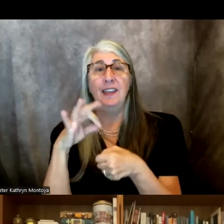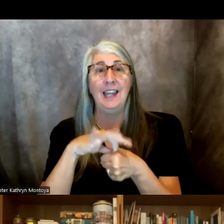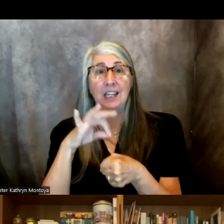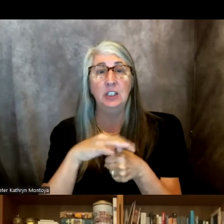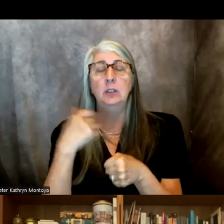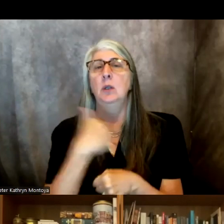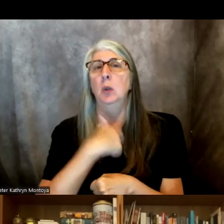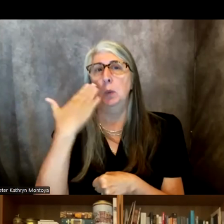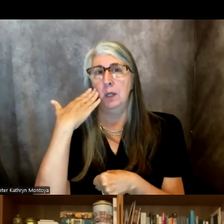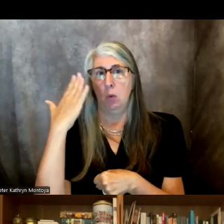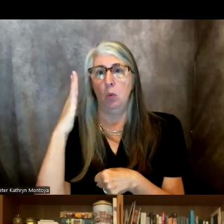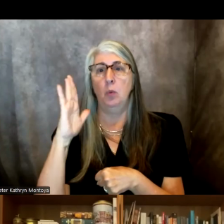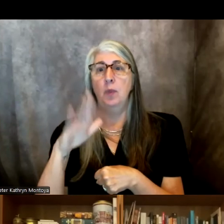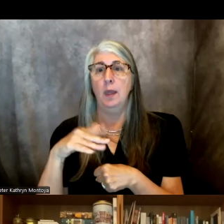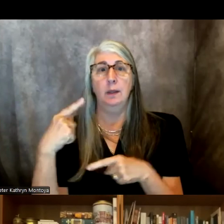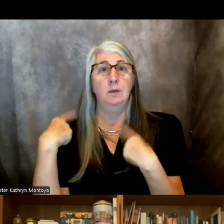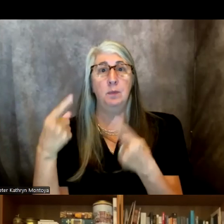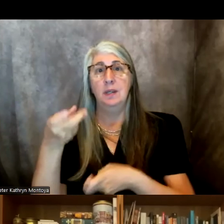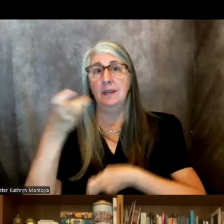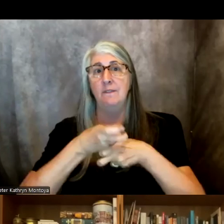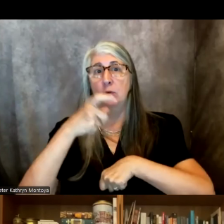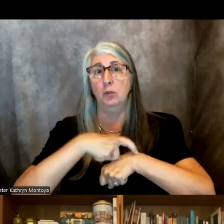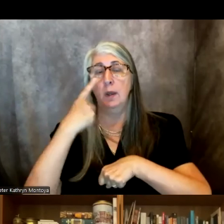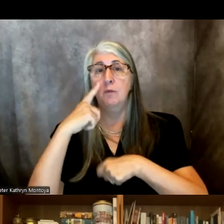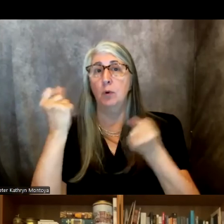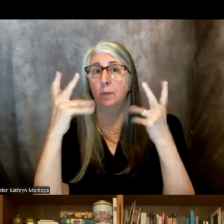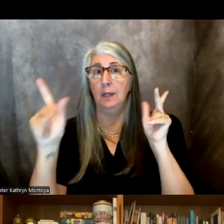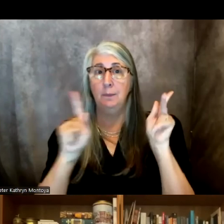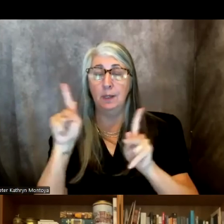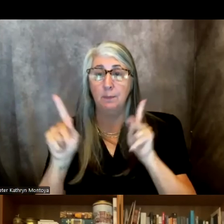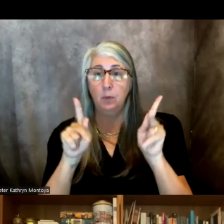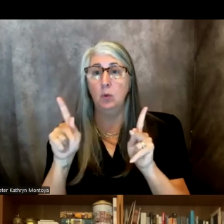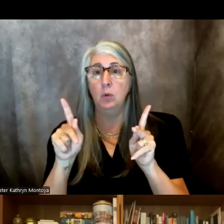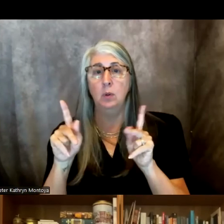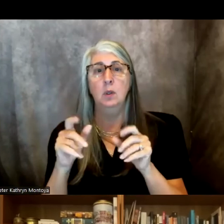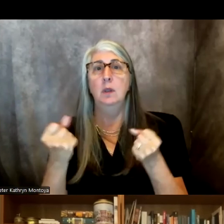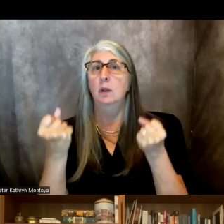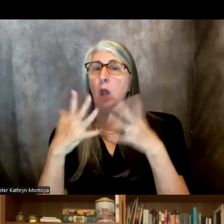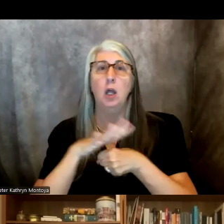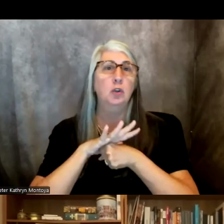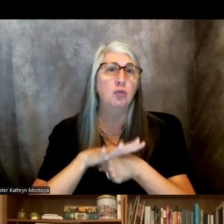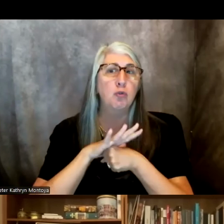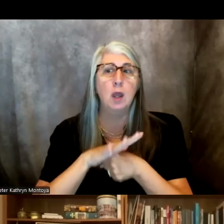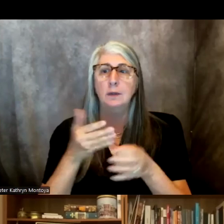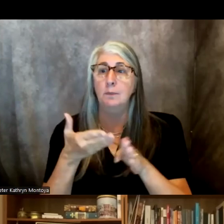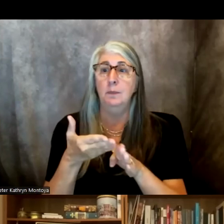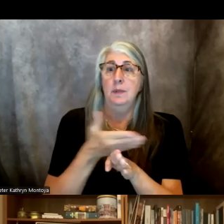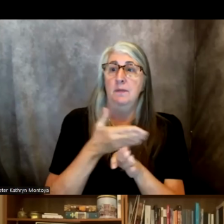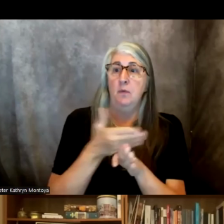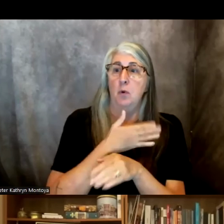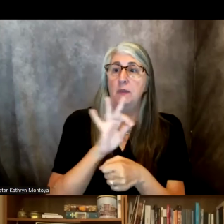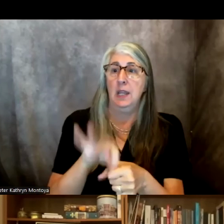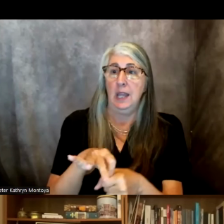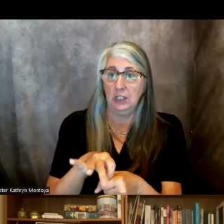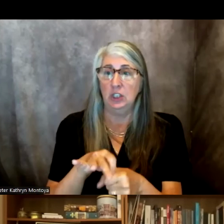know that it's been a difficult time for many people. There was a lot of stress leading up to the